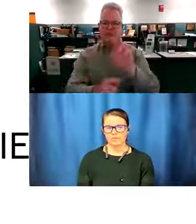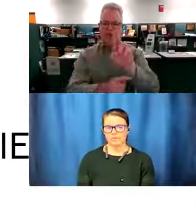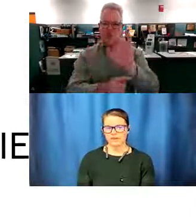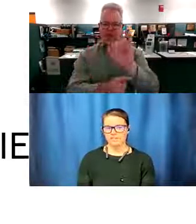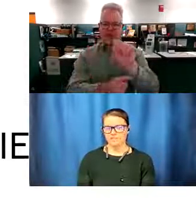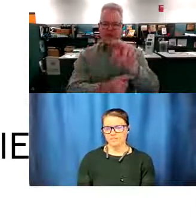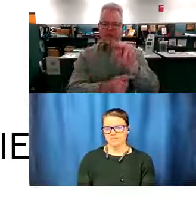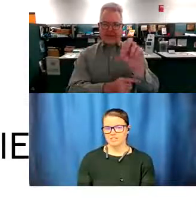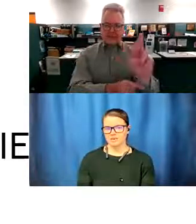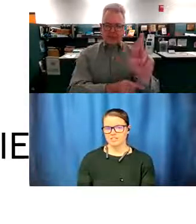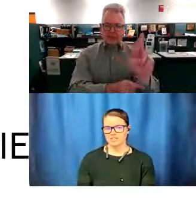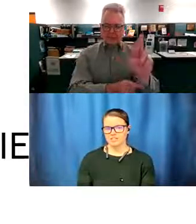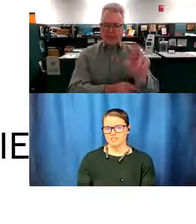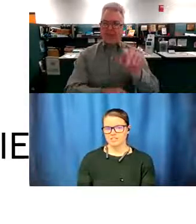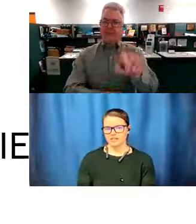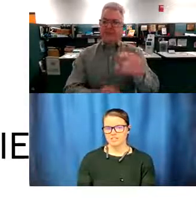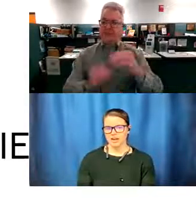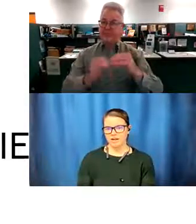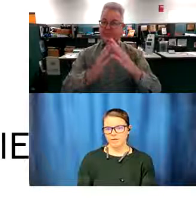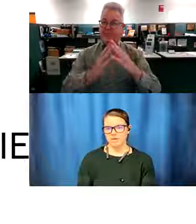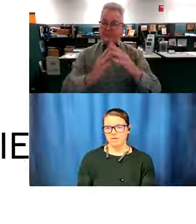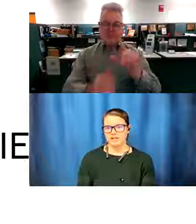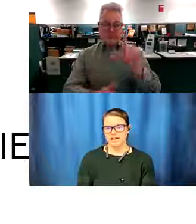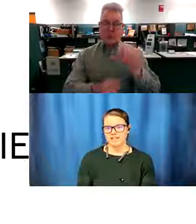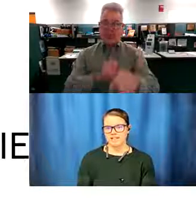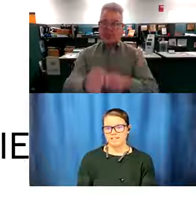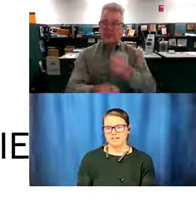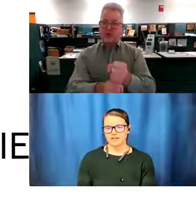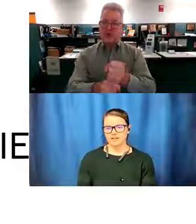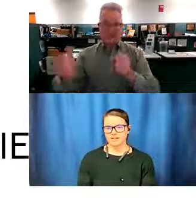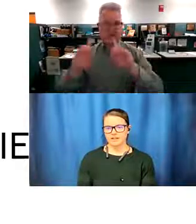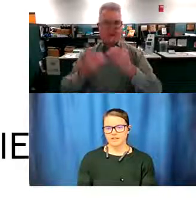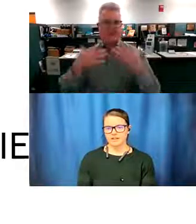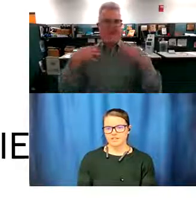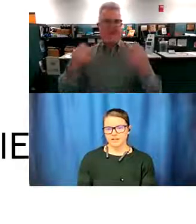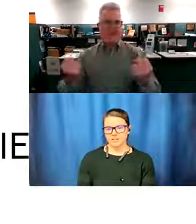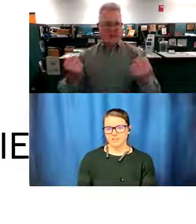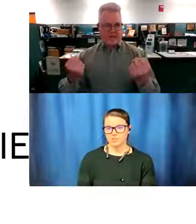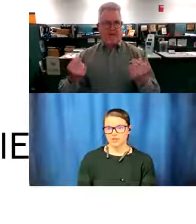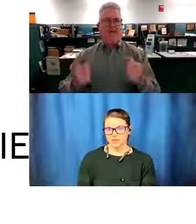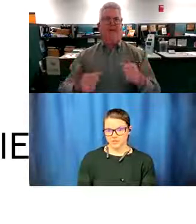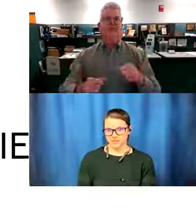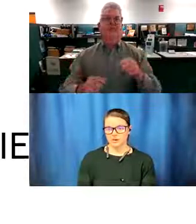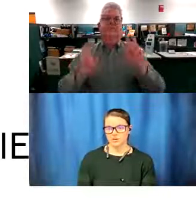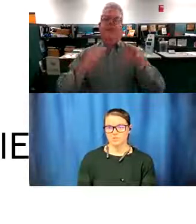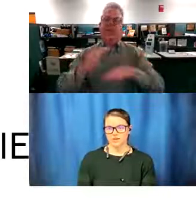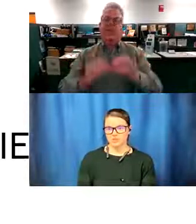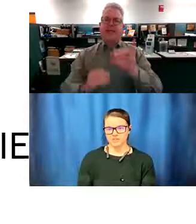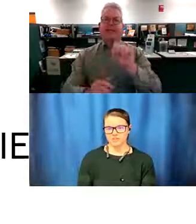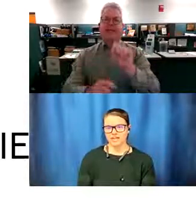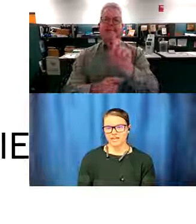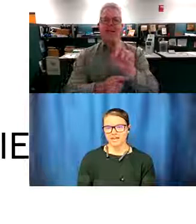with Rhode Island Special Needs Emergency Registry, RIDO. And they have been established 20 years at the Department of